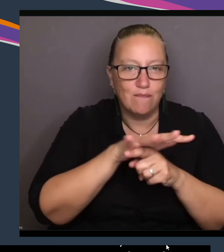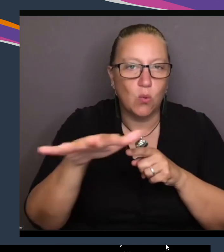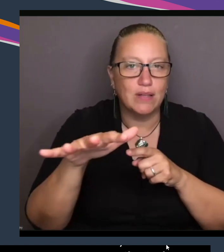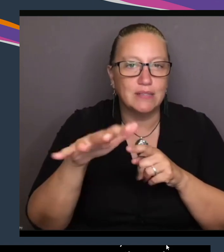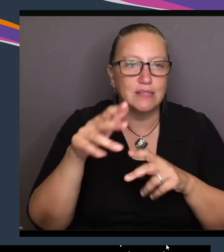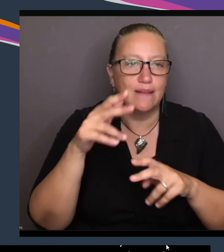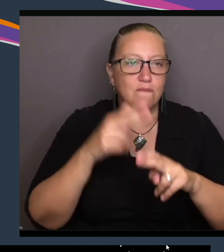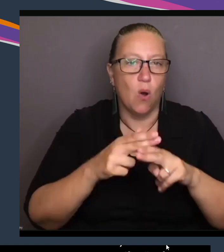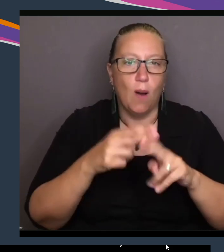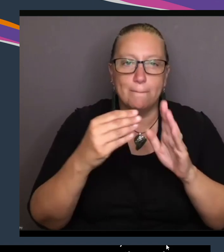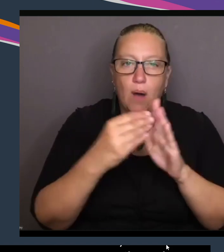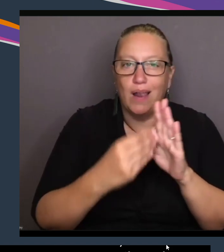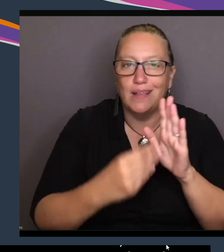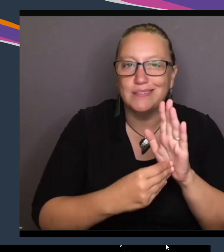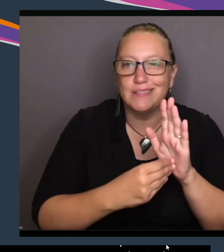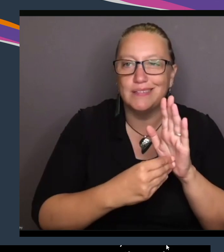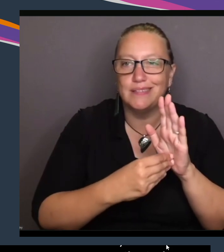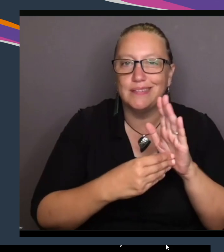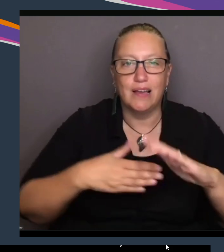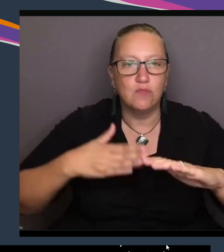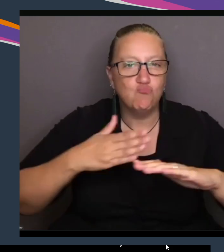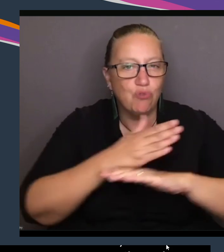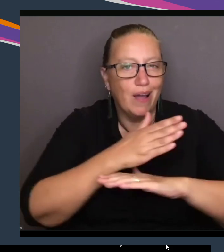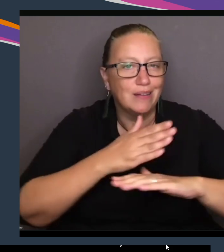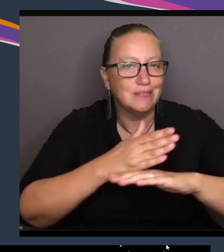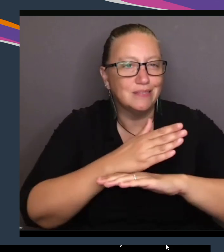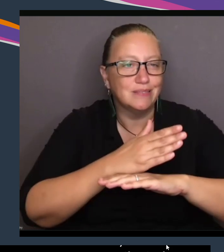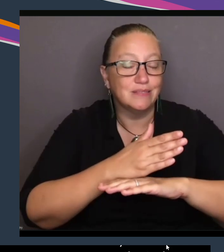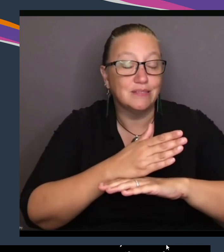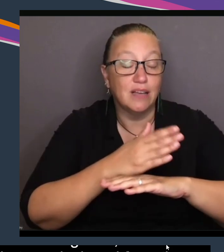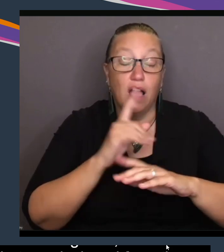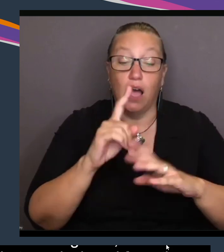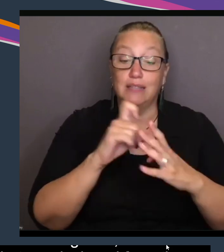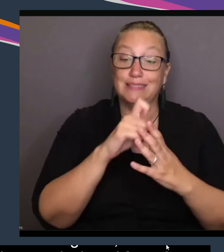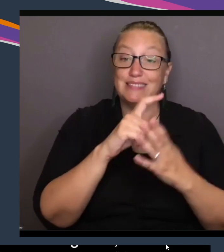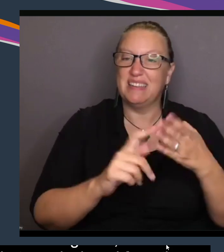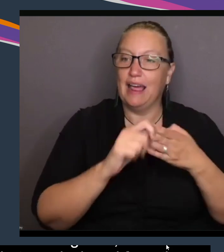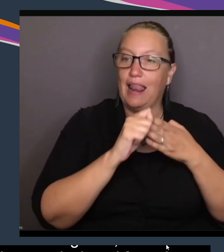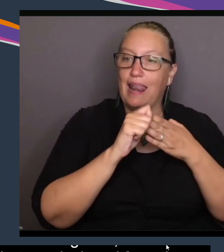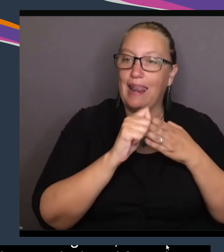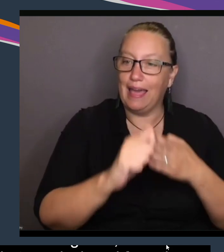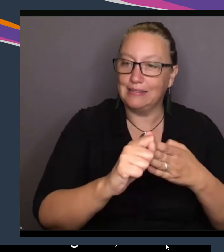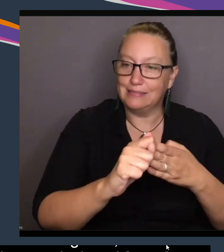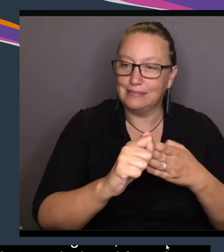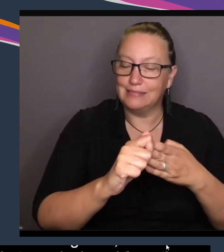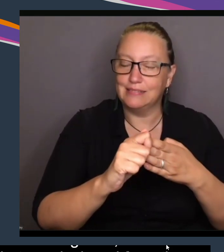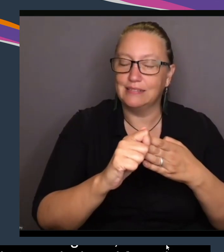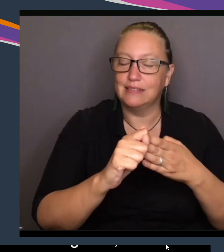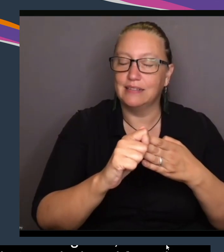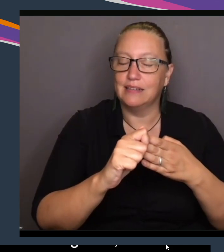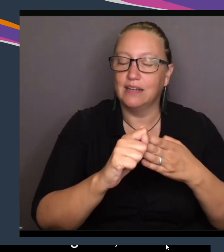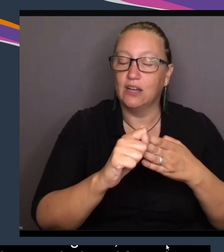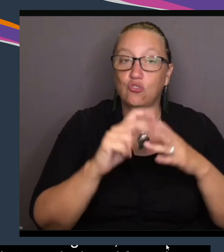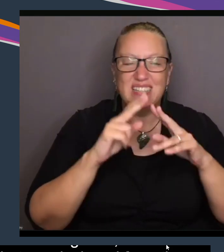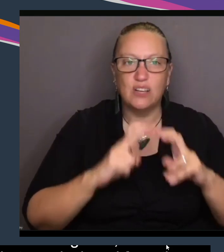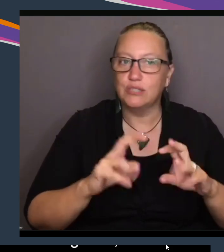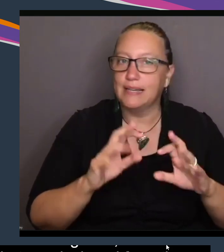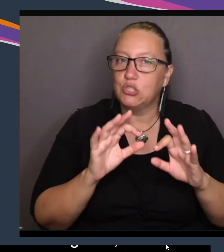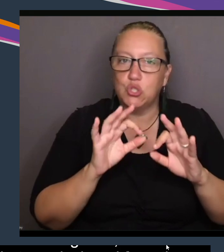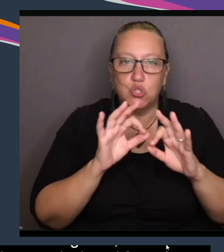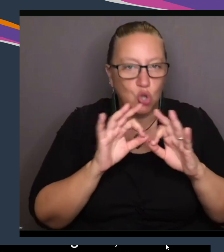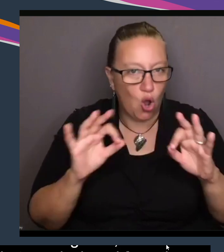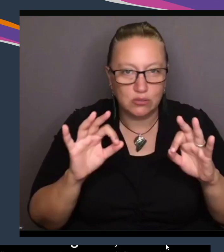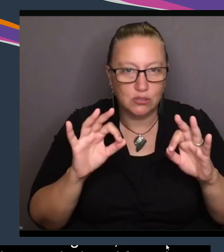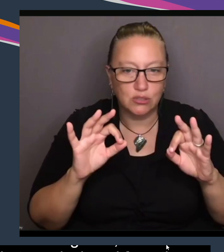Disability-led research is not a niche category, it's rebalancing of power. From a research committee perspective,